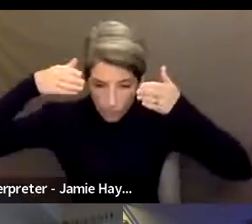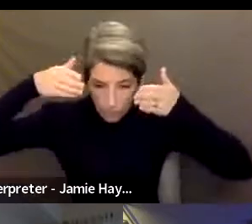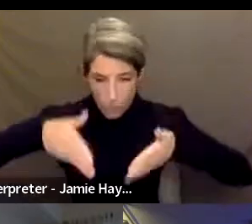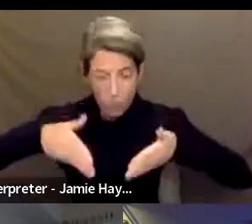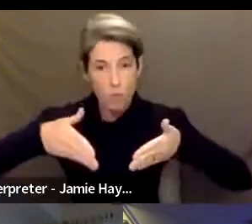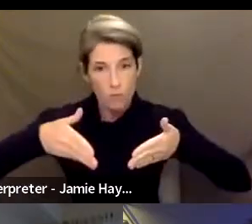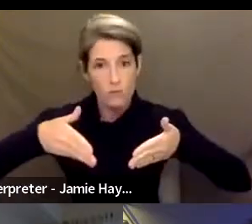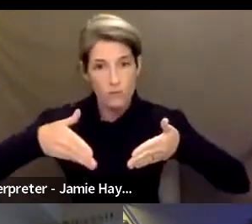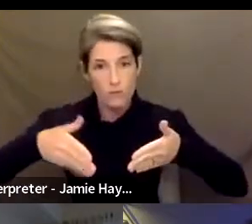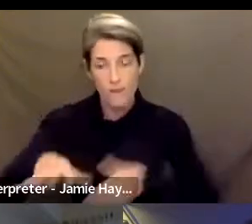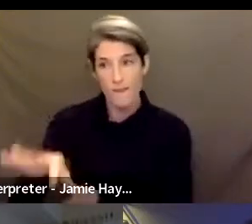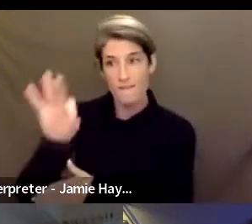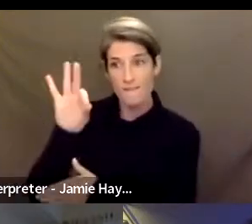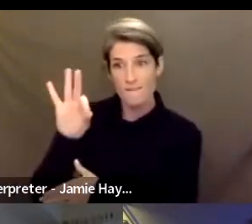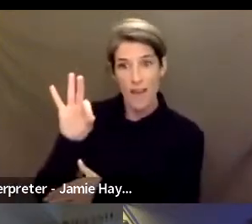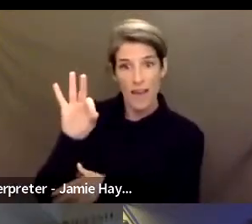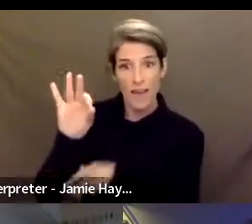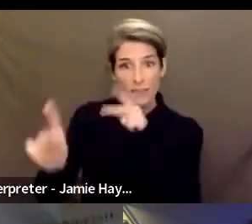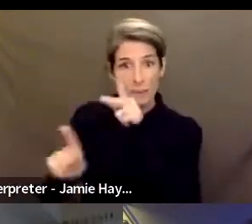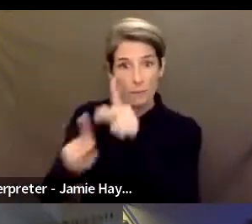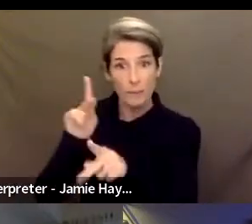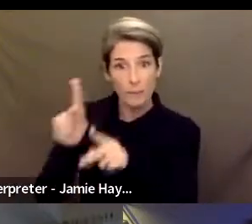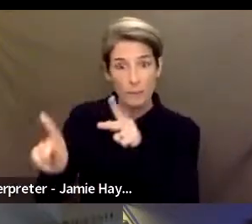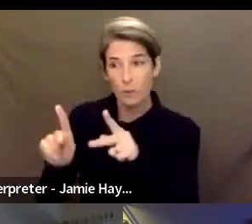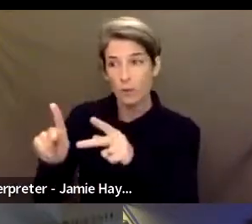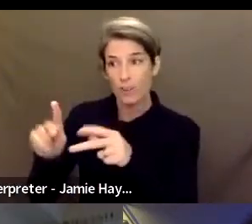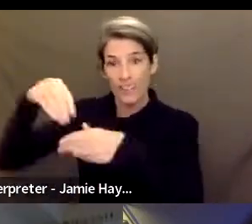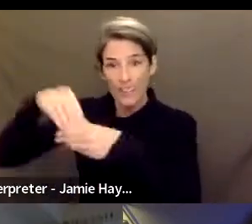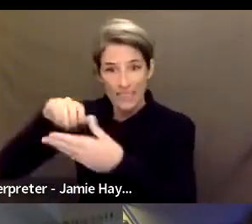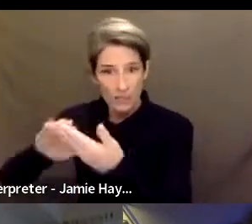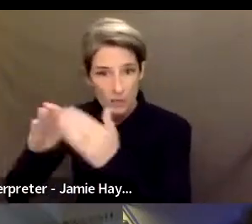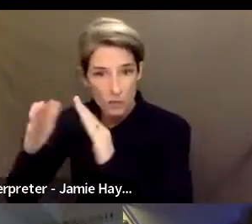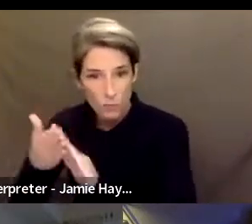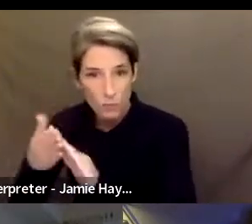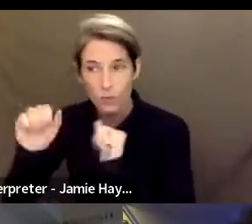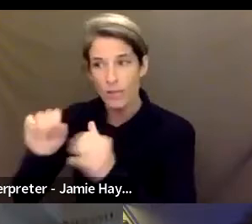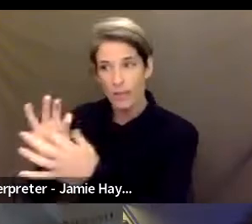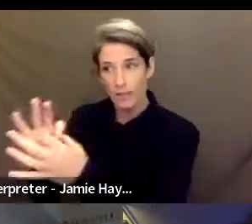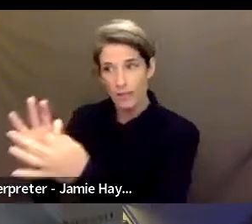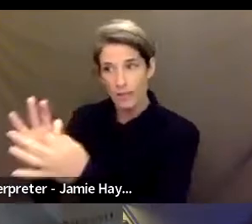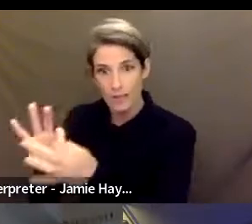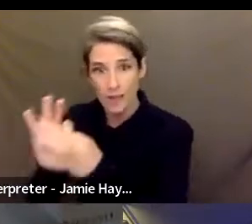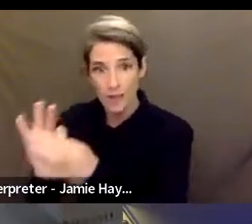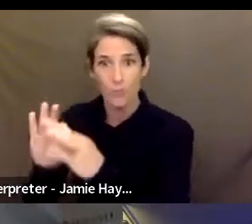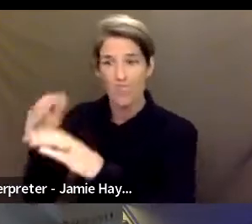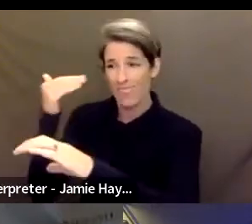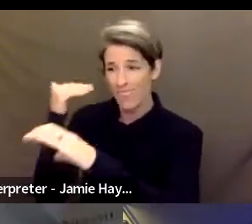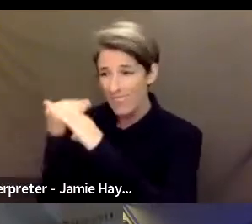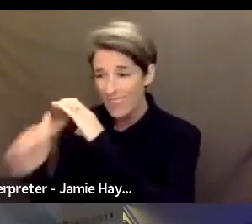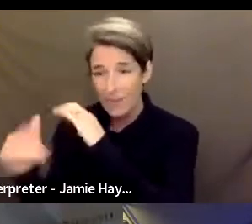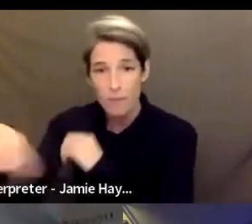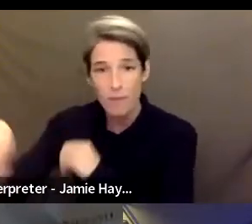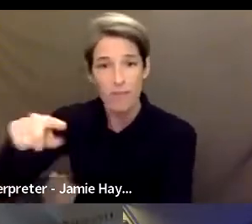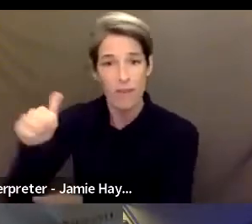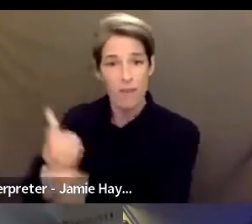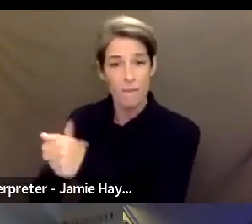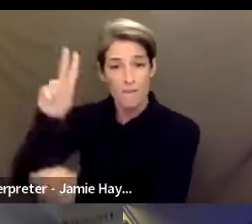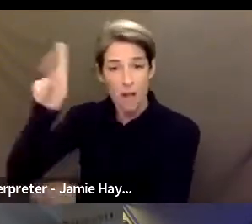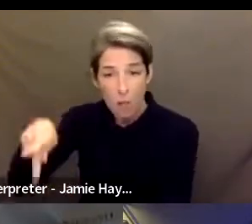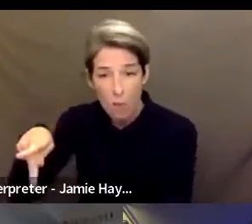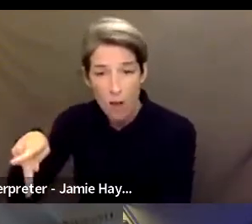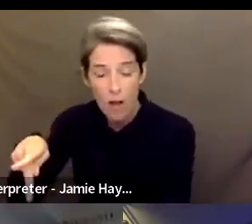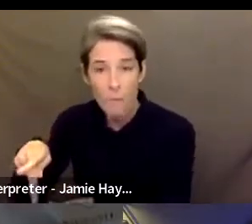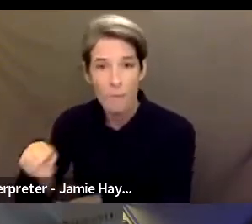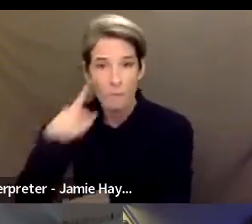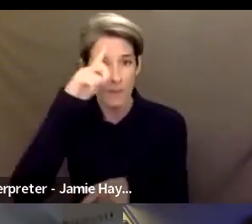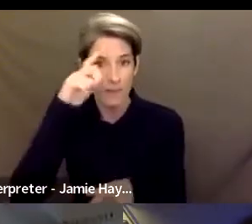really find those emails, send a message, and follow up with these people that are really busy, and they're like, what is this casting director writing